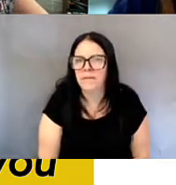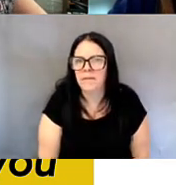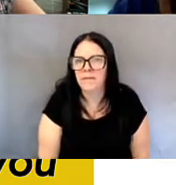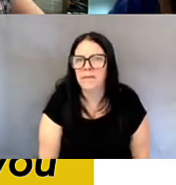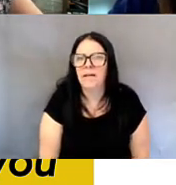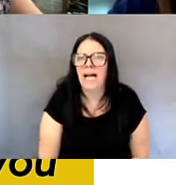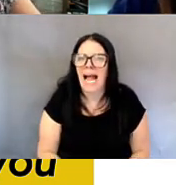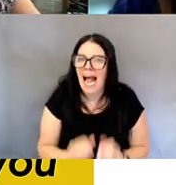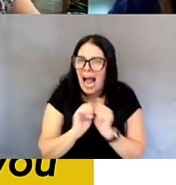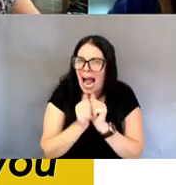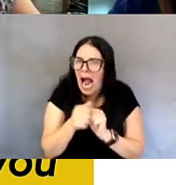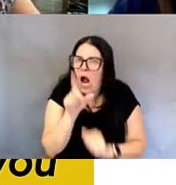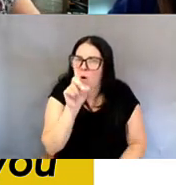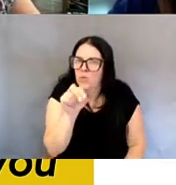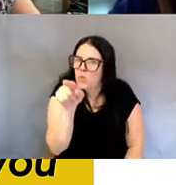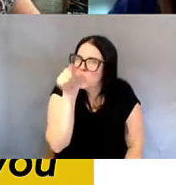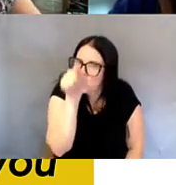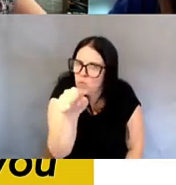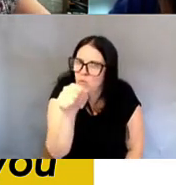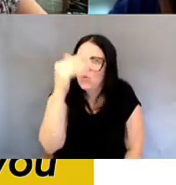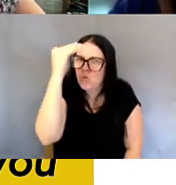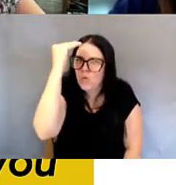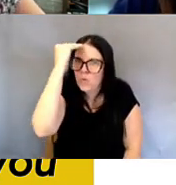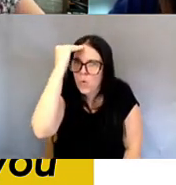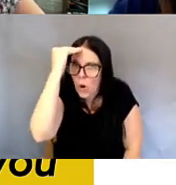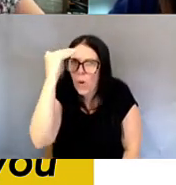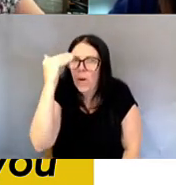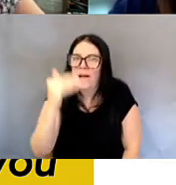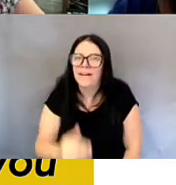How do you know your lesson is flowing?